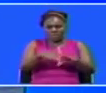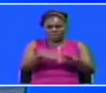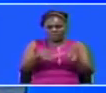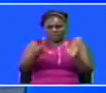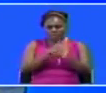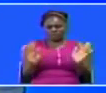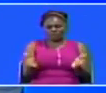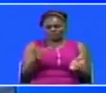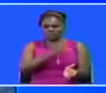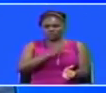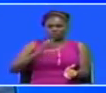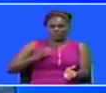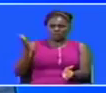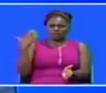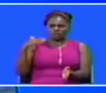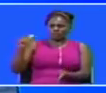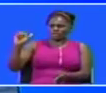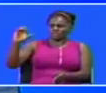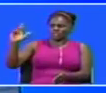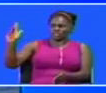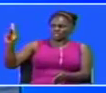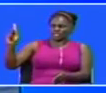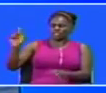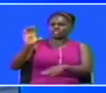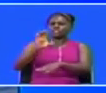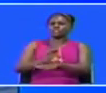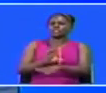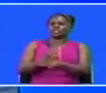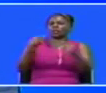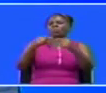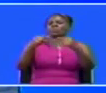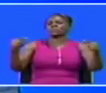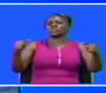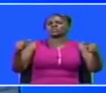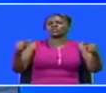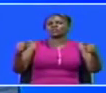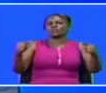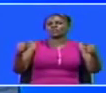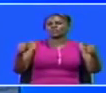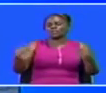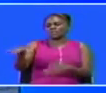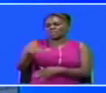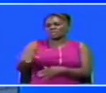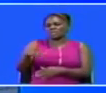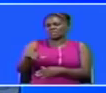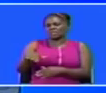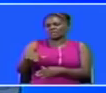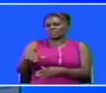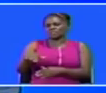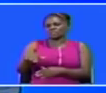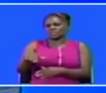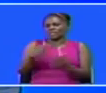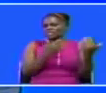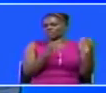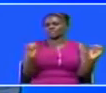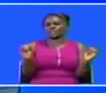Legal Affairs Committee. The former head of the Kenyan Anglican Church is facing opposition from the most unlikely of quarters. KTN